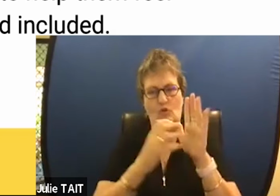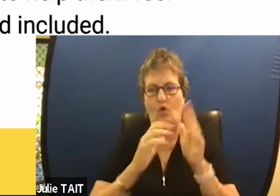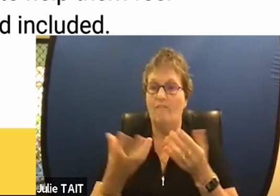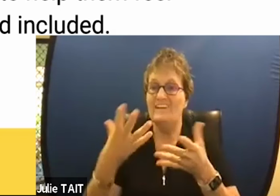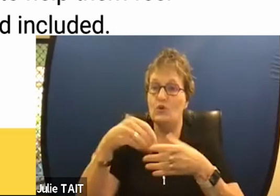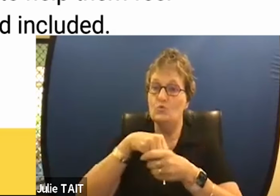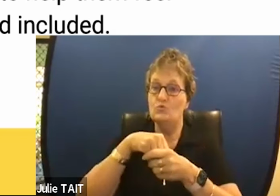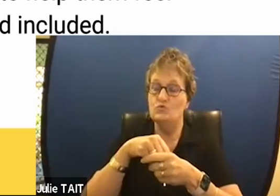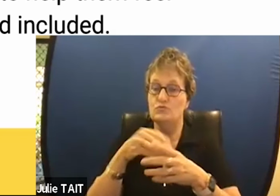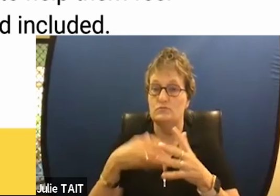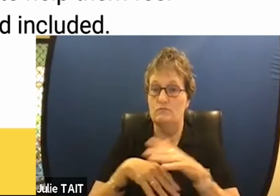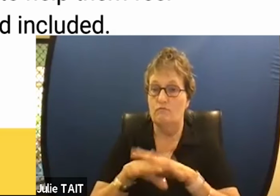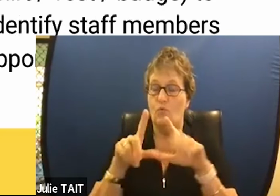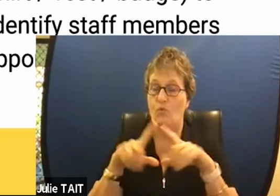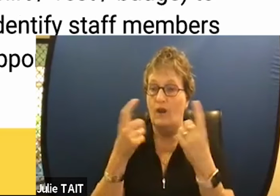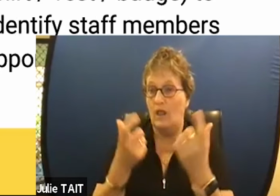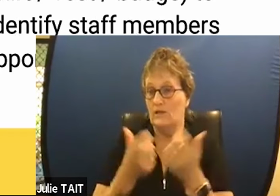in a moment.